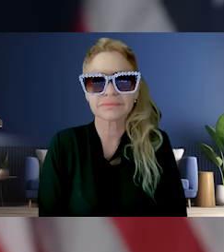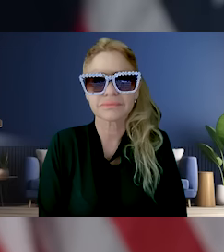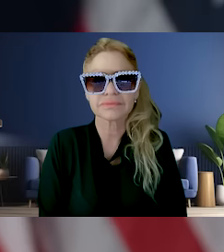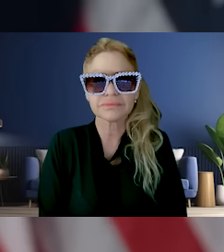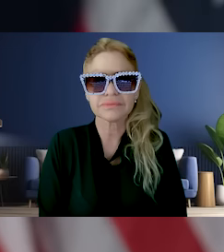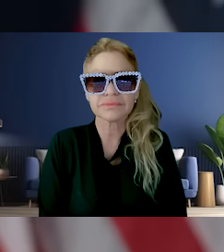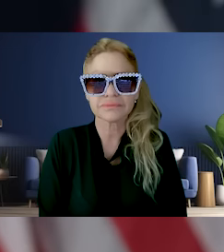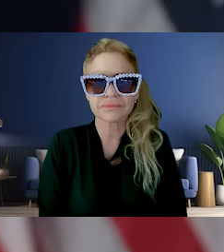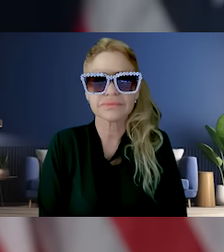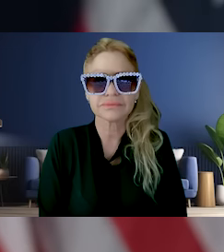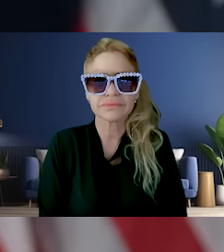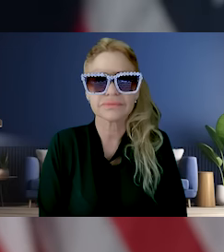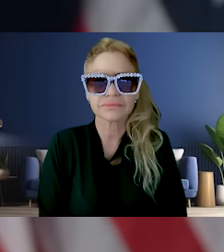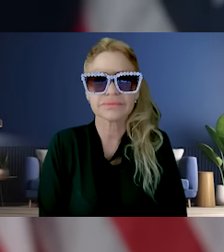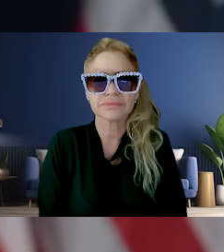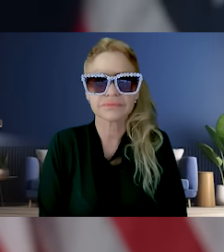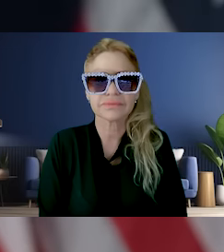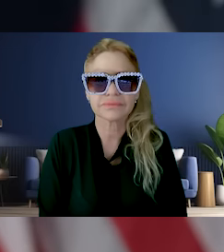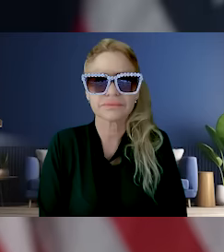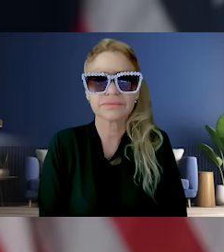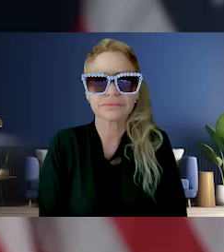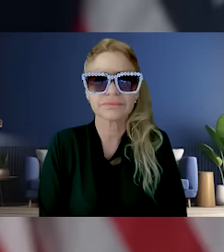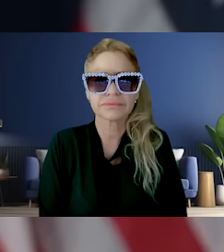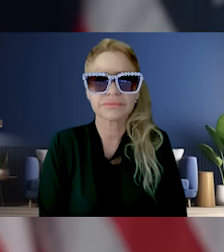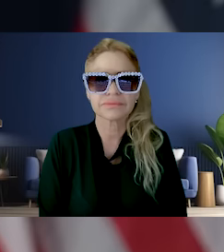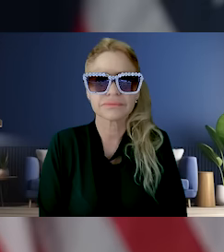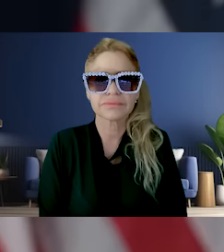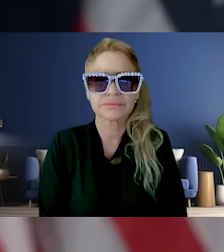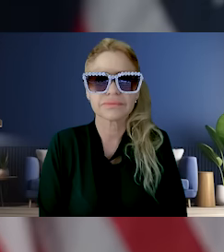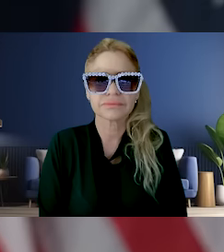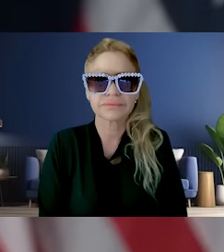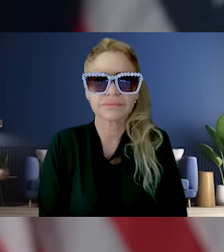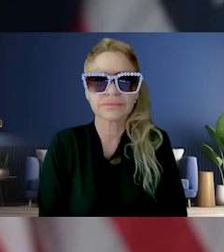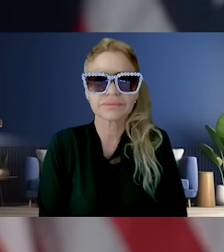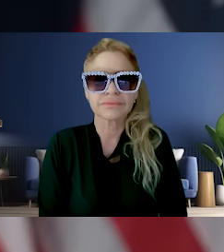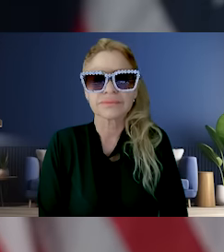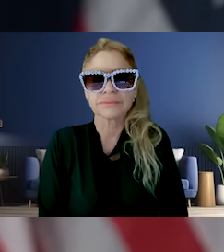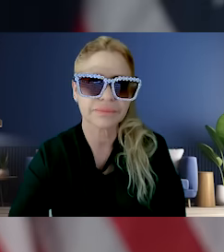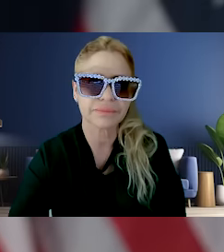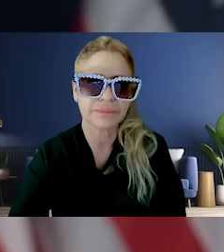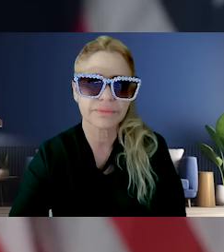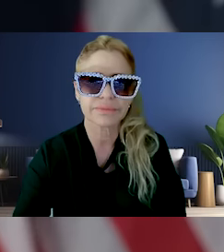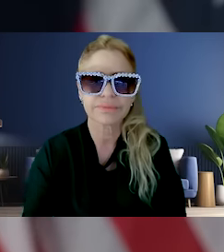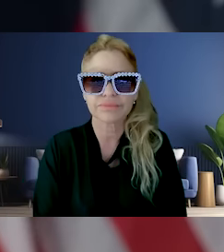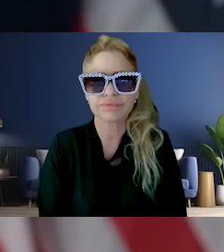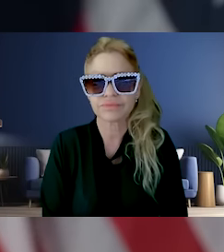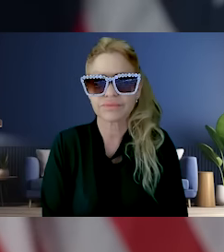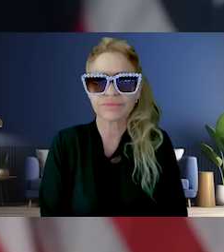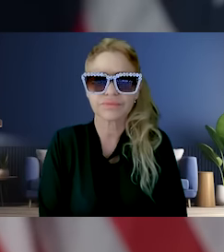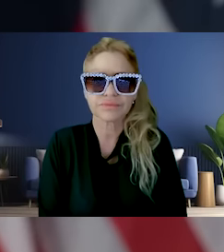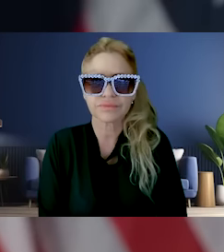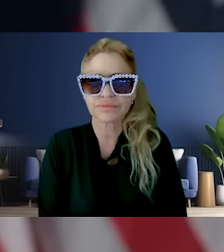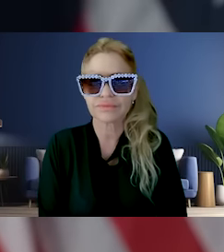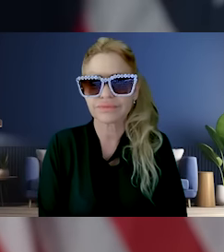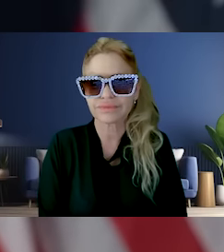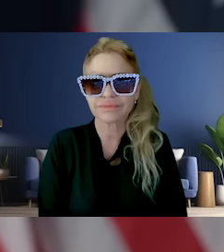devastation being reported, and it sounds like it's as bad as it gets. And we feel so sorry for you, and we want God to be